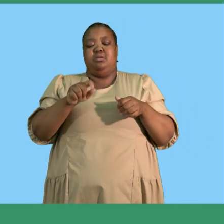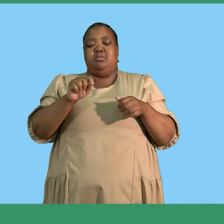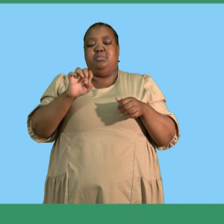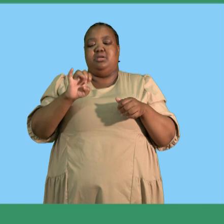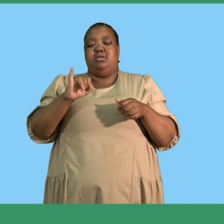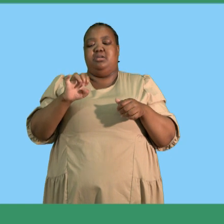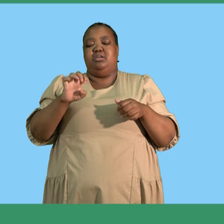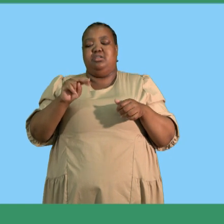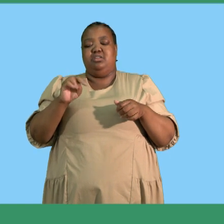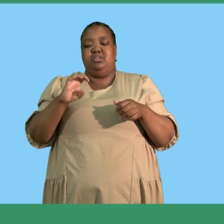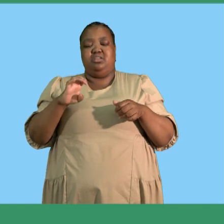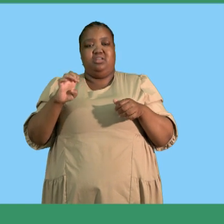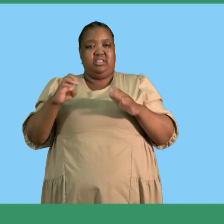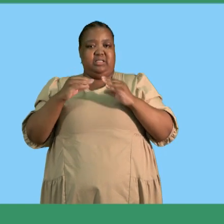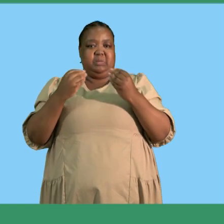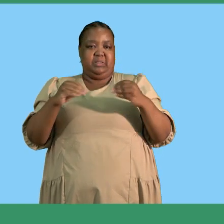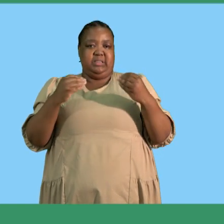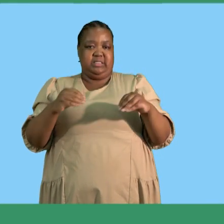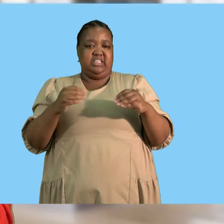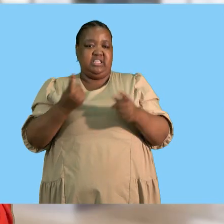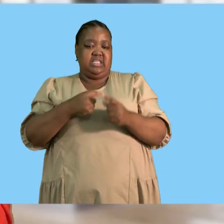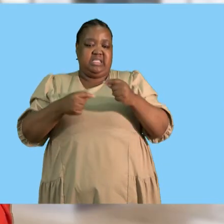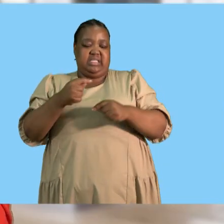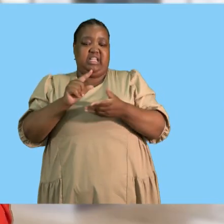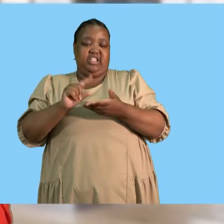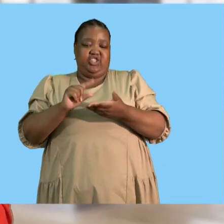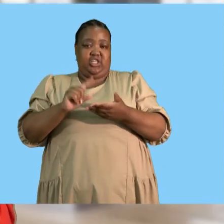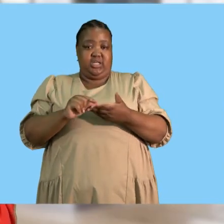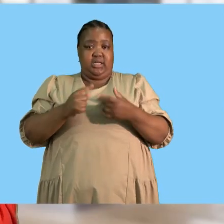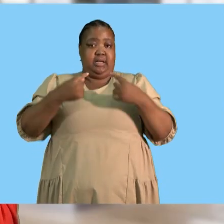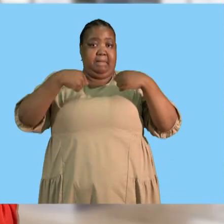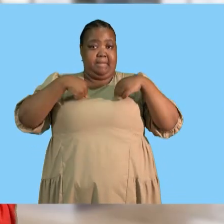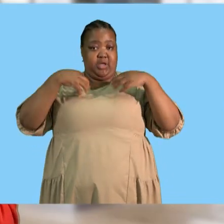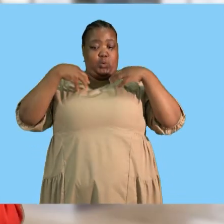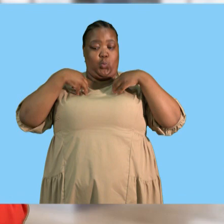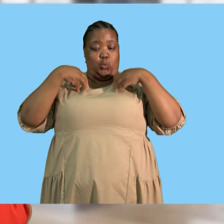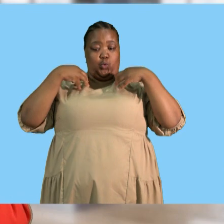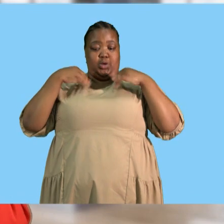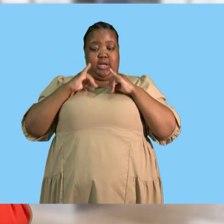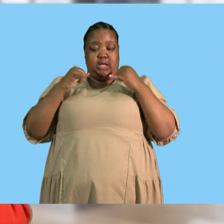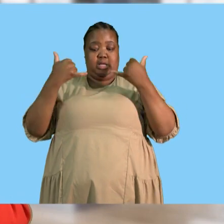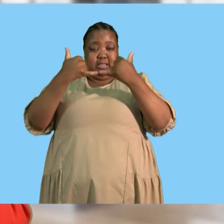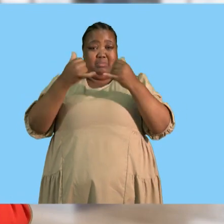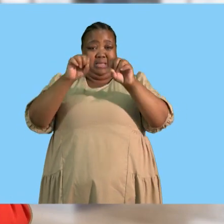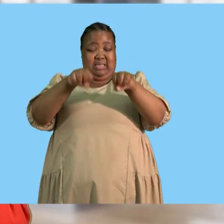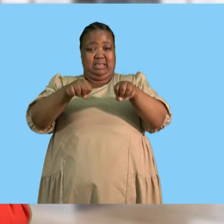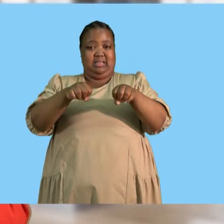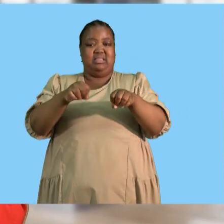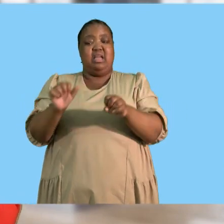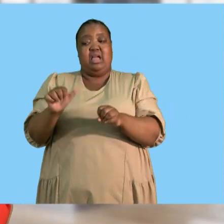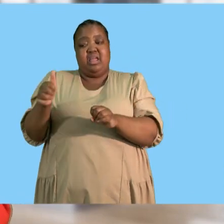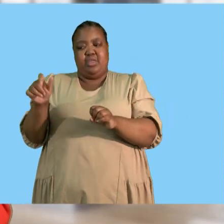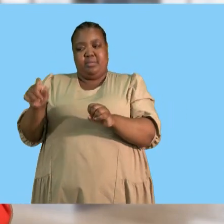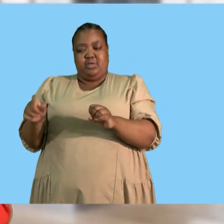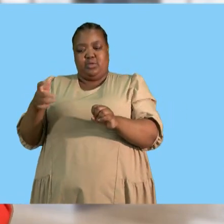Pty Ltd that is selling chicken, it makes me the original owner of that company.